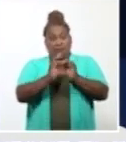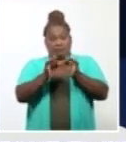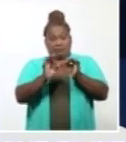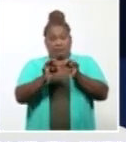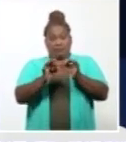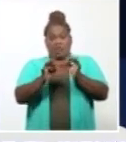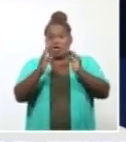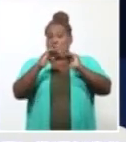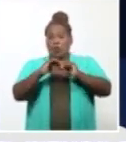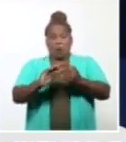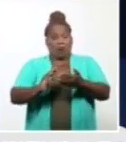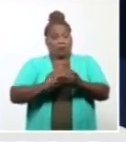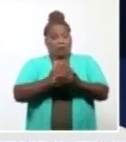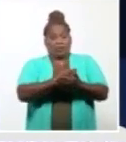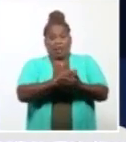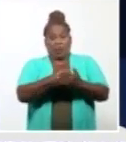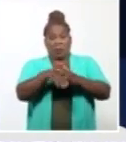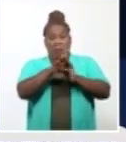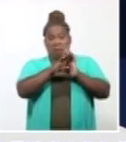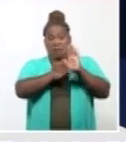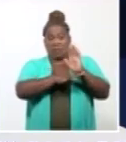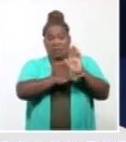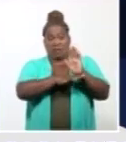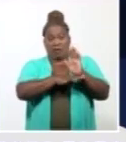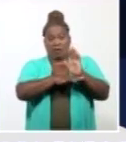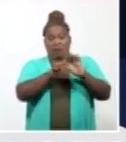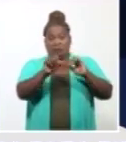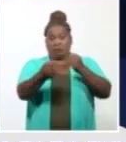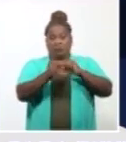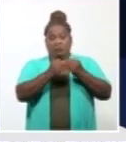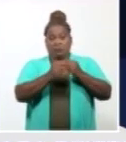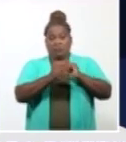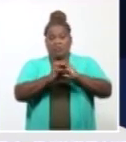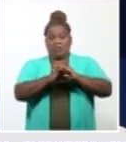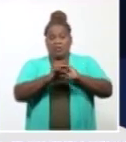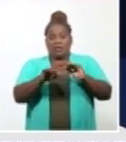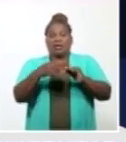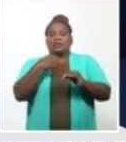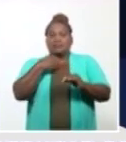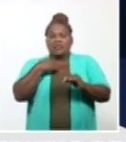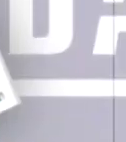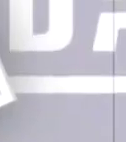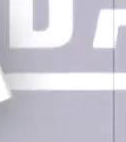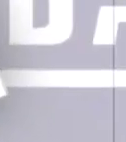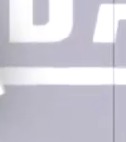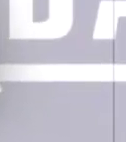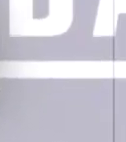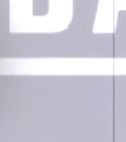contact with the province and does not pose a risk for the province.